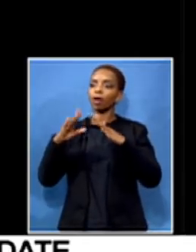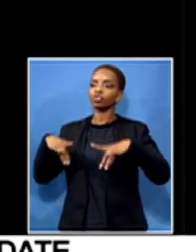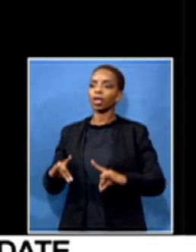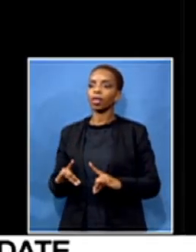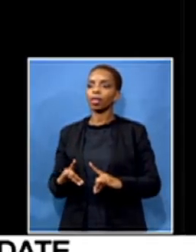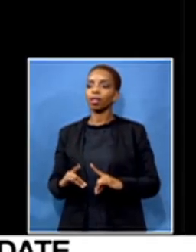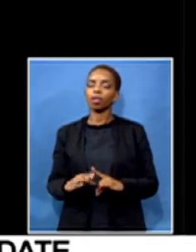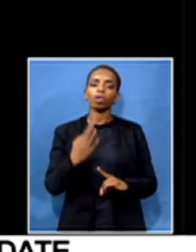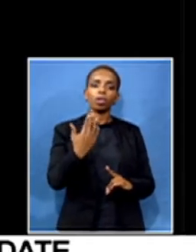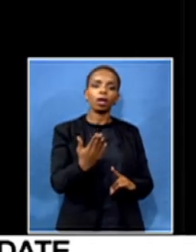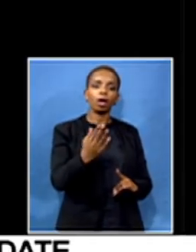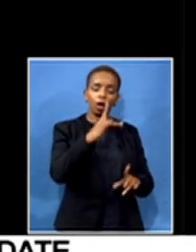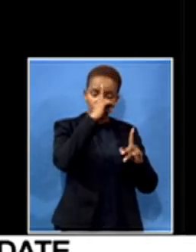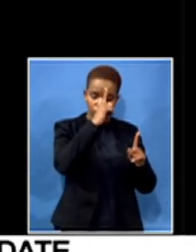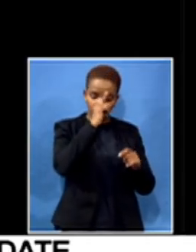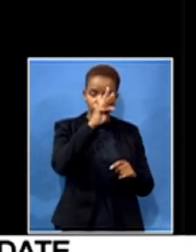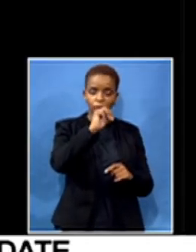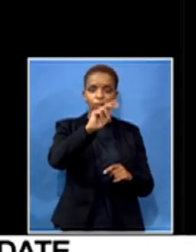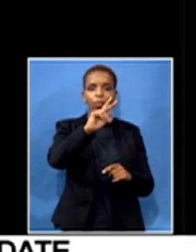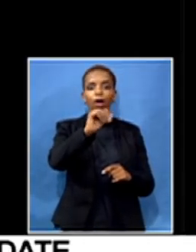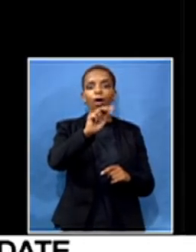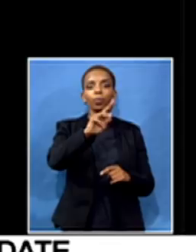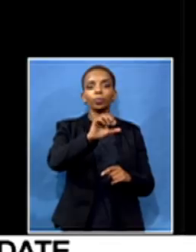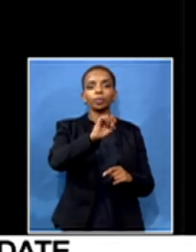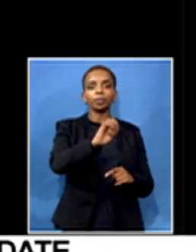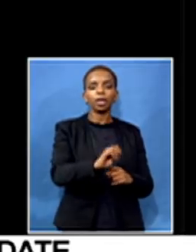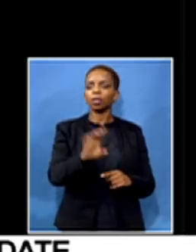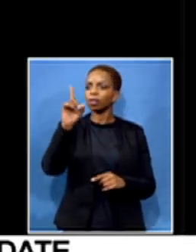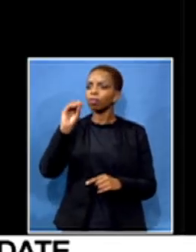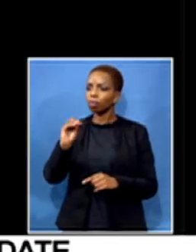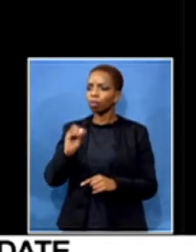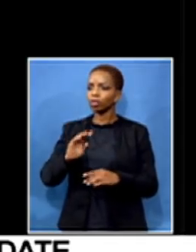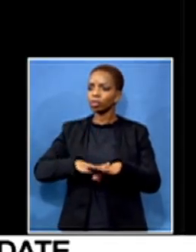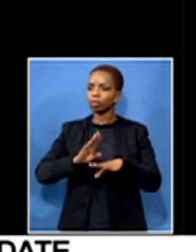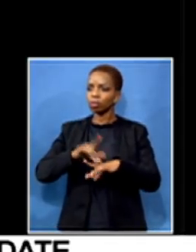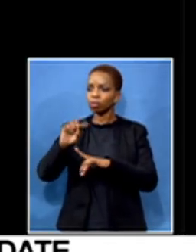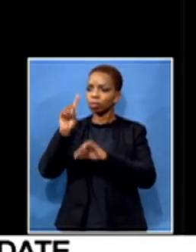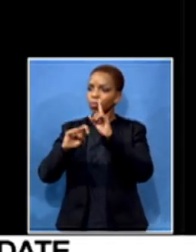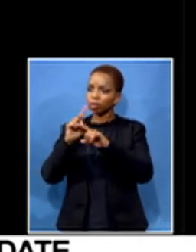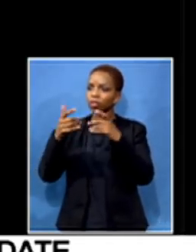Honorable Mkhize. House Chairperson, there was a second round of questions which was identified.